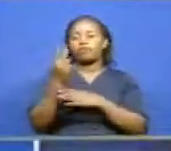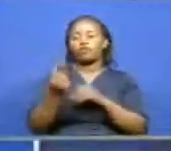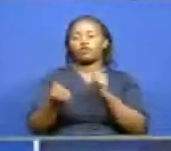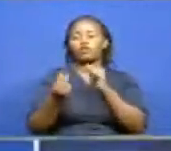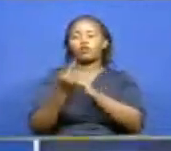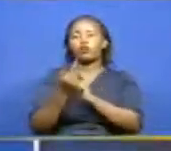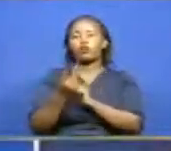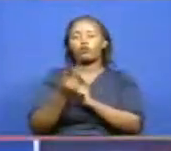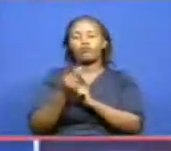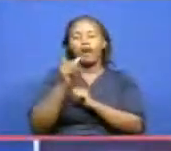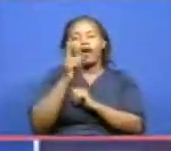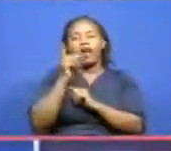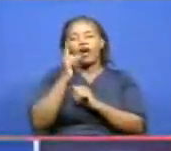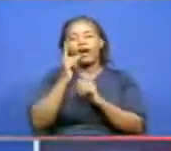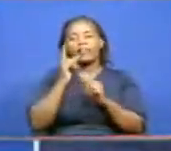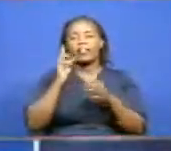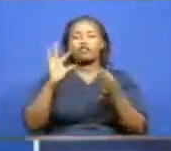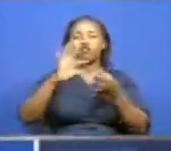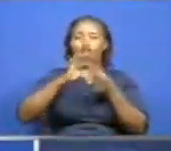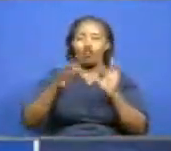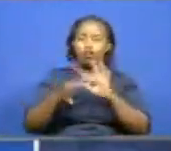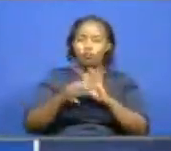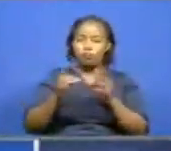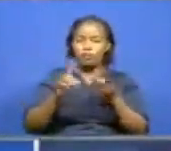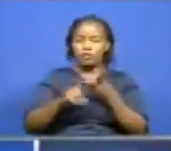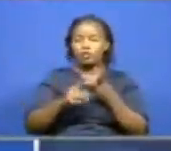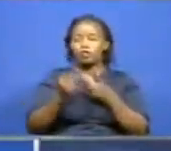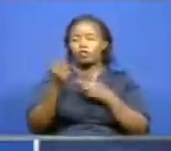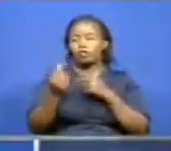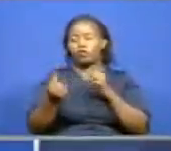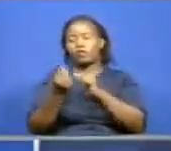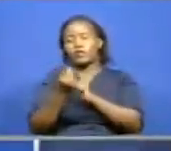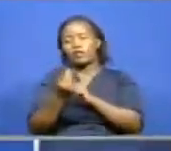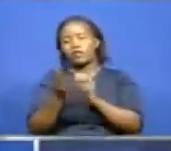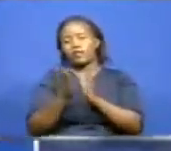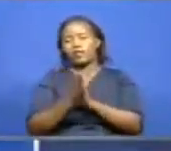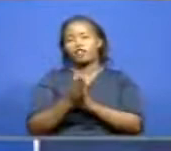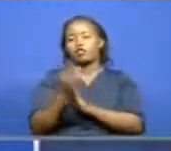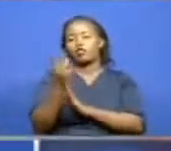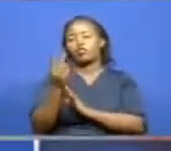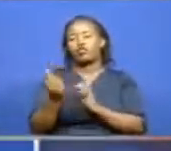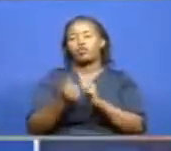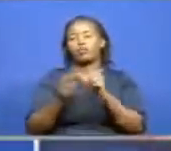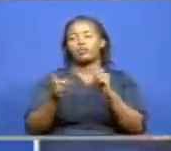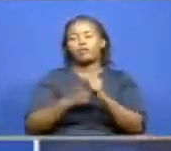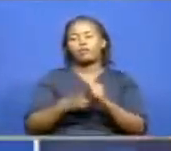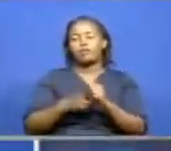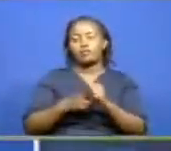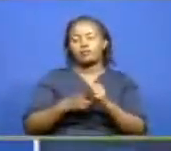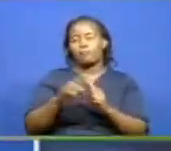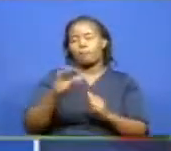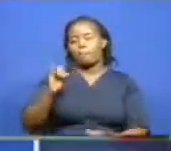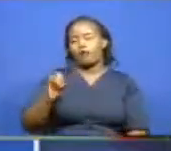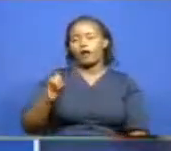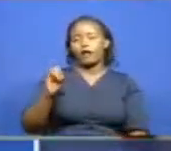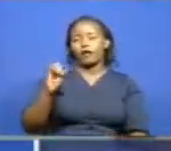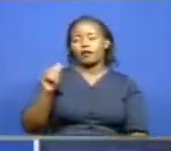London Olympics, the 2016 Rio Olympics, the 2017 IAAF World Championships,